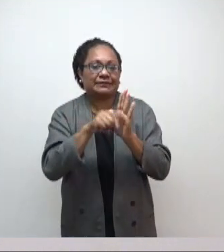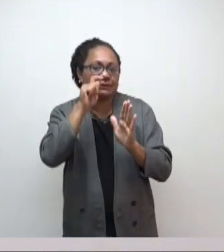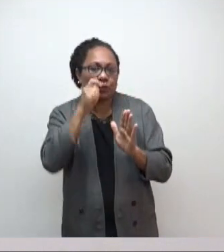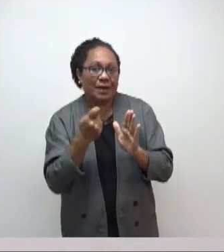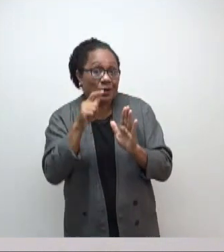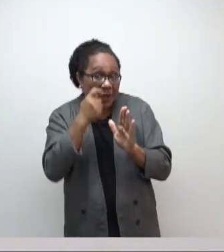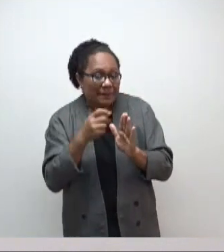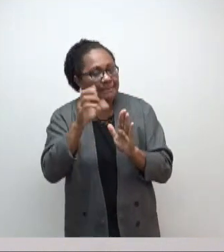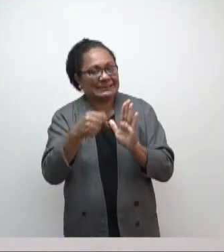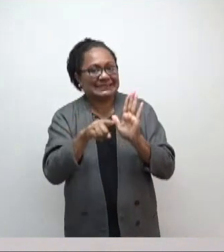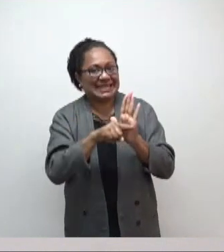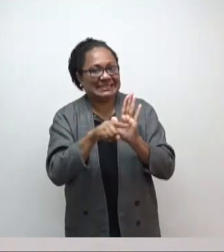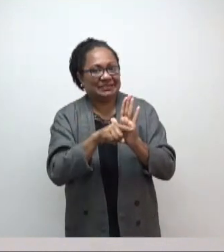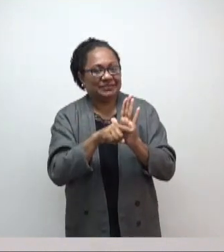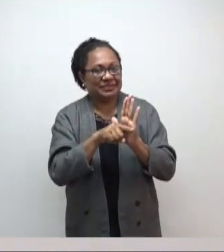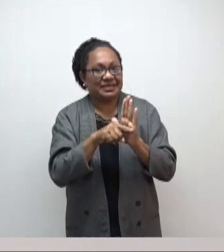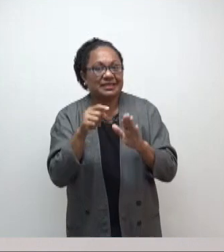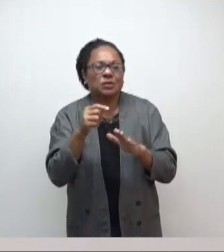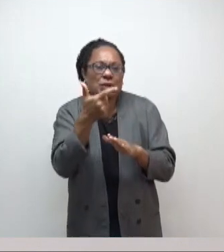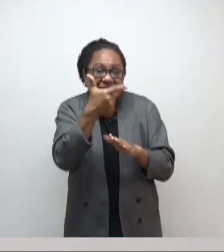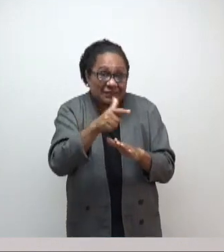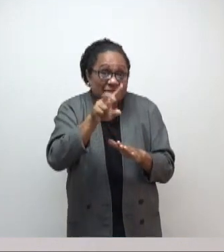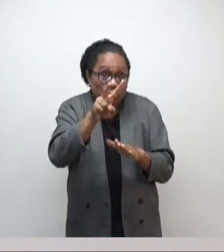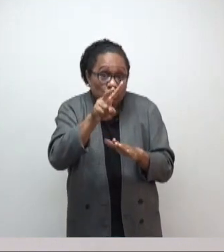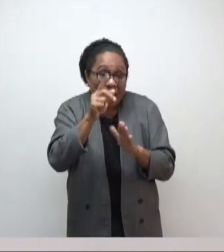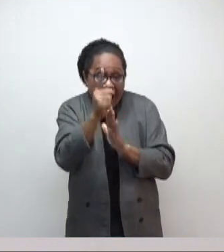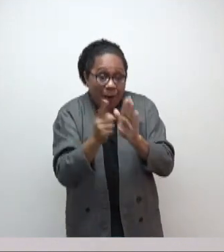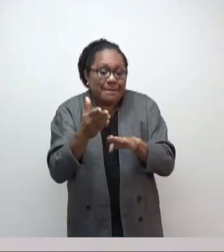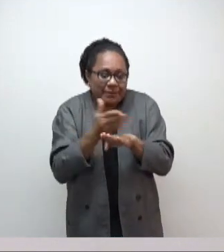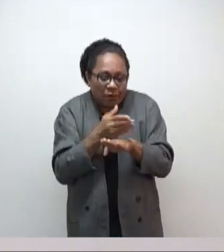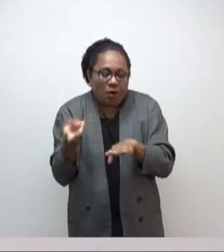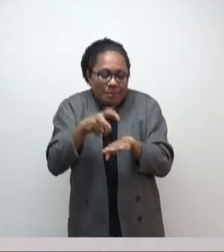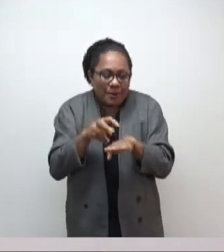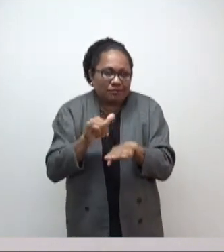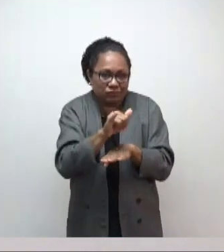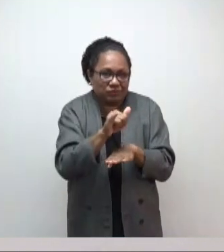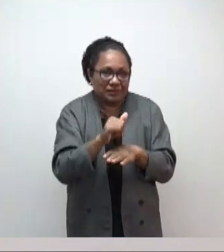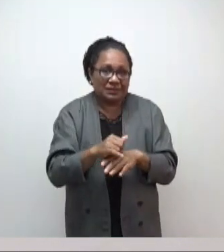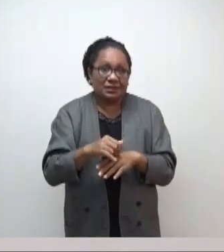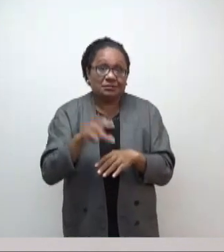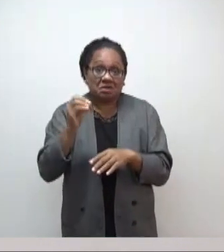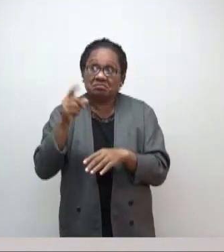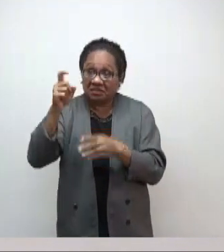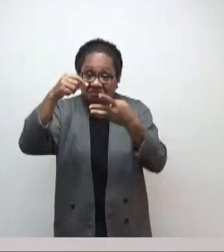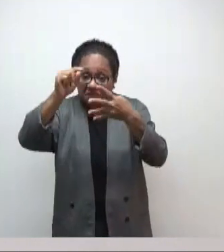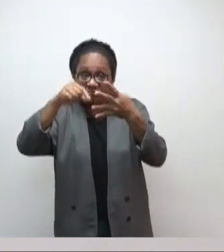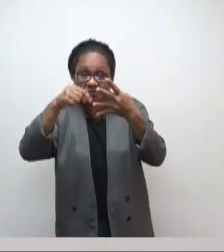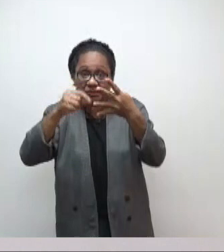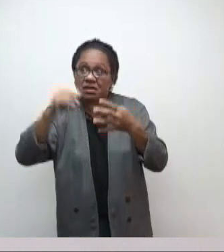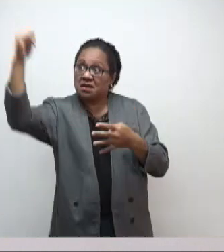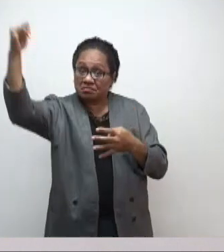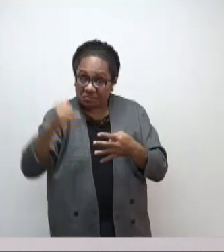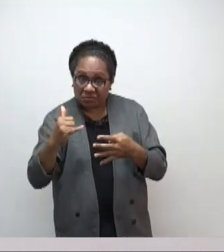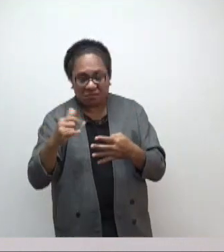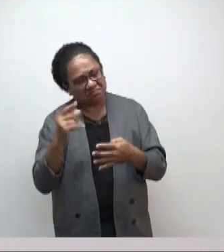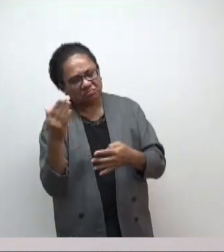72 hours of boarding their flight to Fiji. Once they arrive, these travelers can vacation in